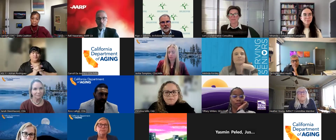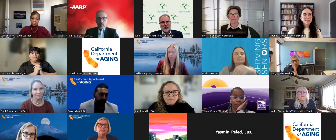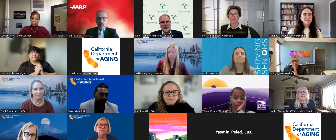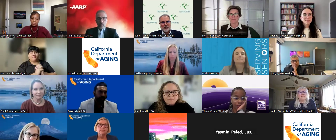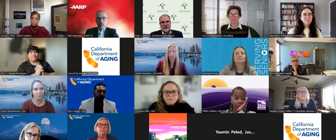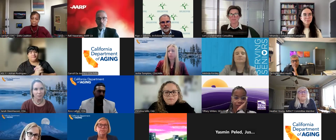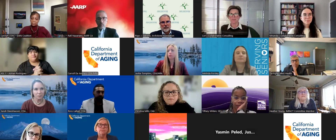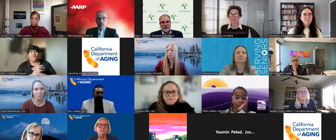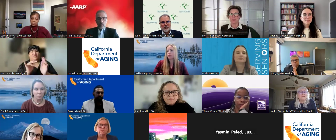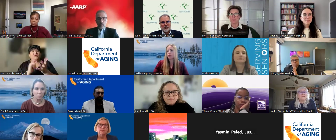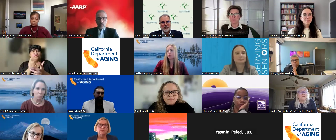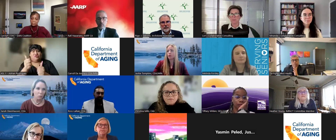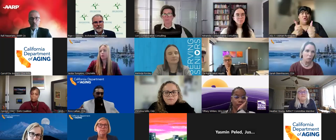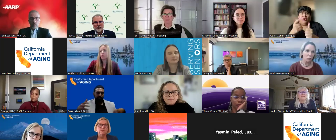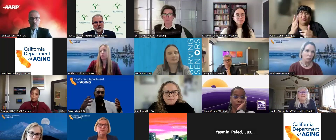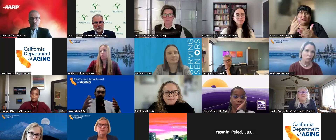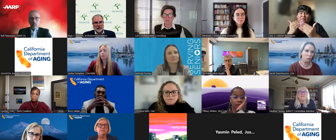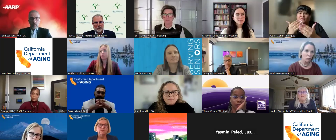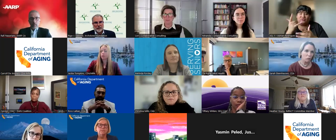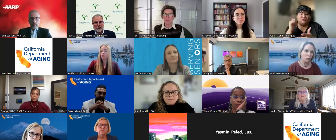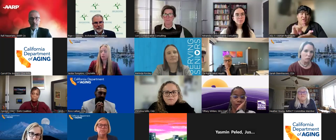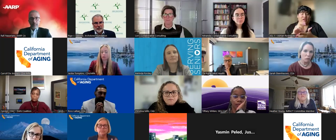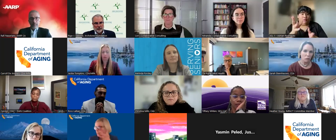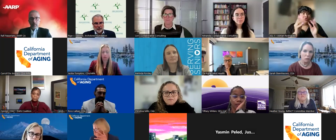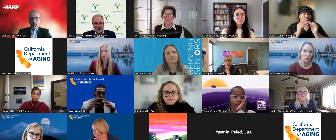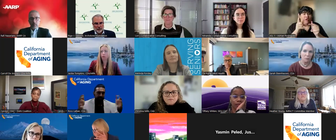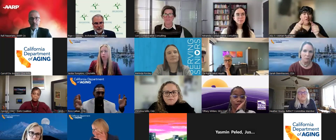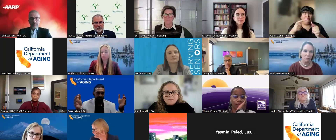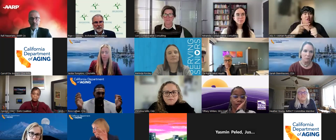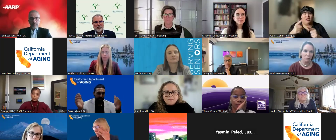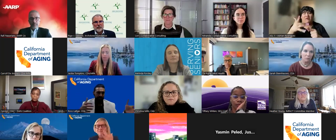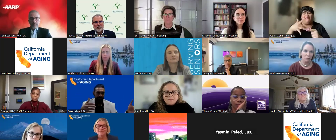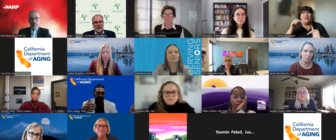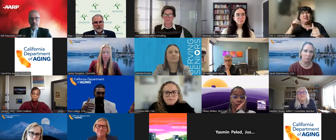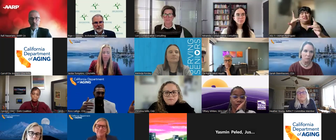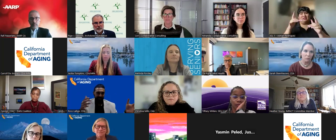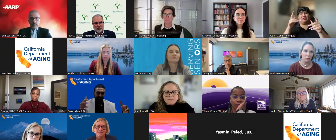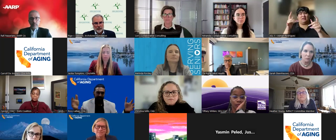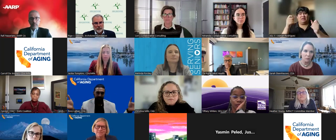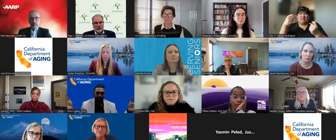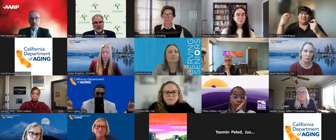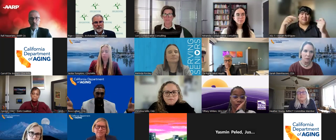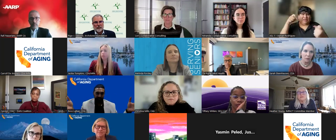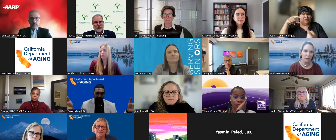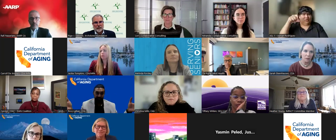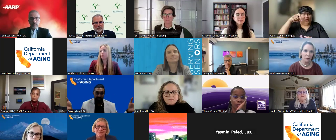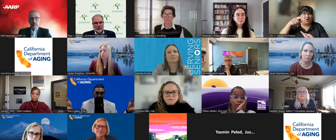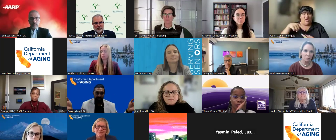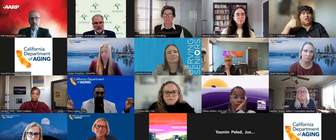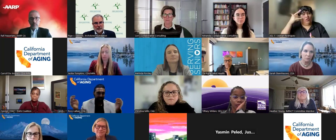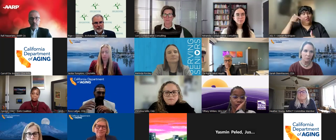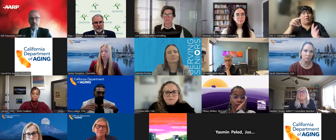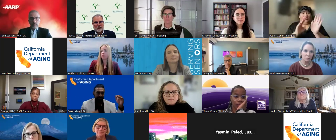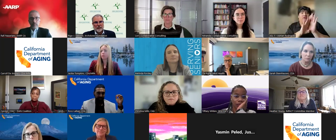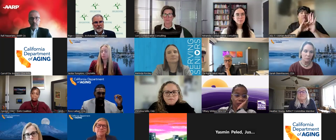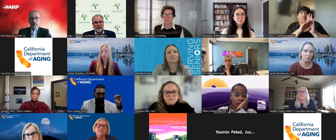It's a quick follow-up comment. I really appreciate that actually now that we're talking about it, because I feel like the MPA is a signal. When I started at CDA, I didn't know about these demographic shifts, to be